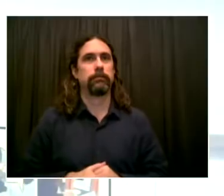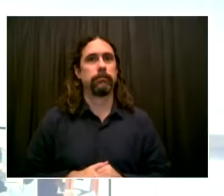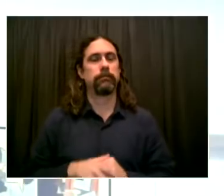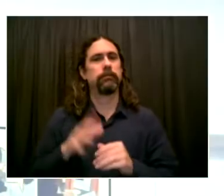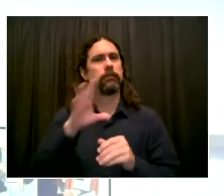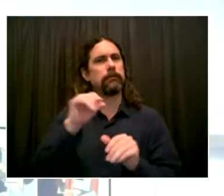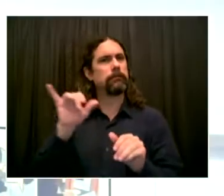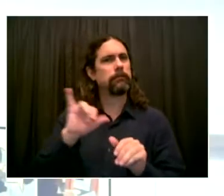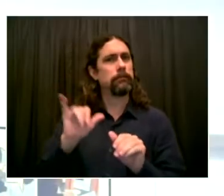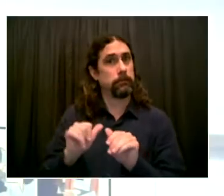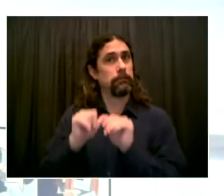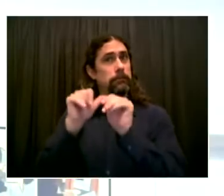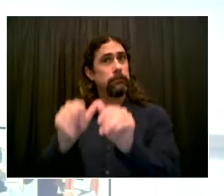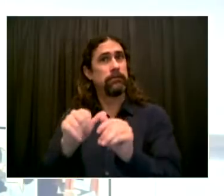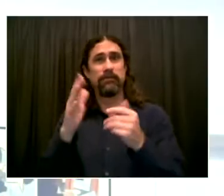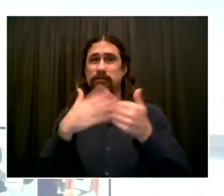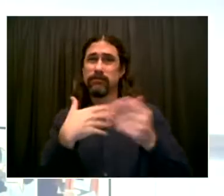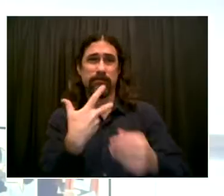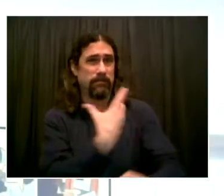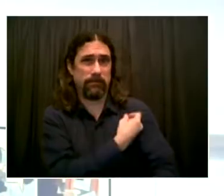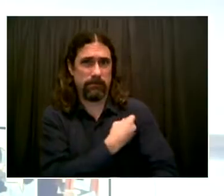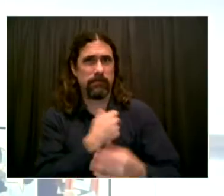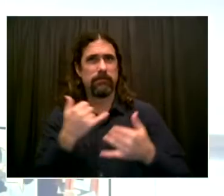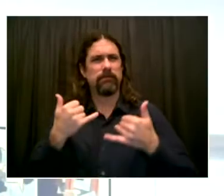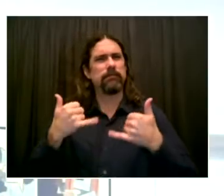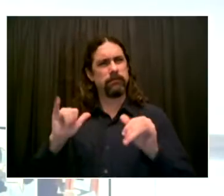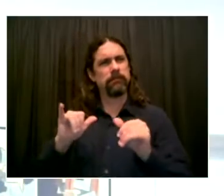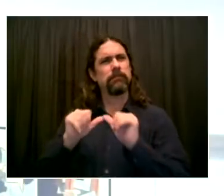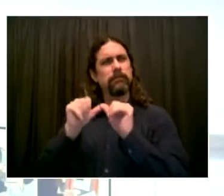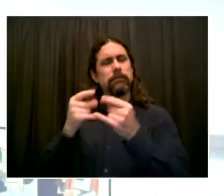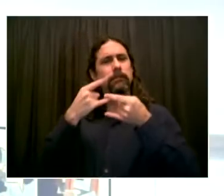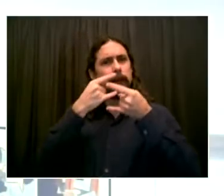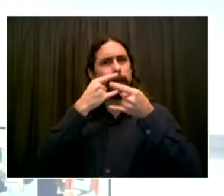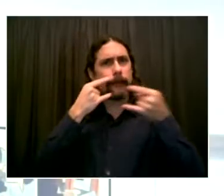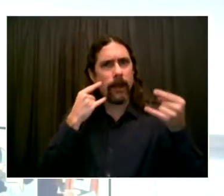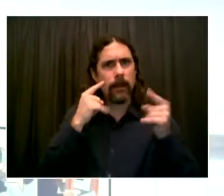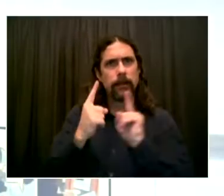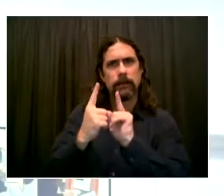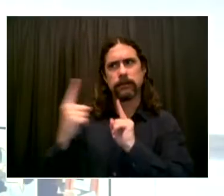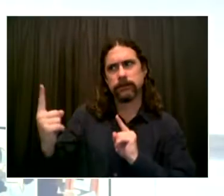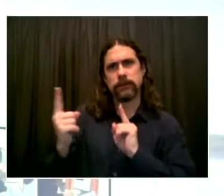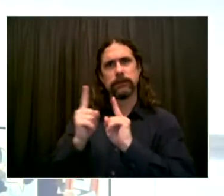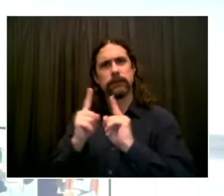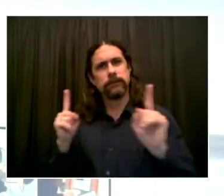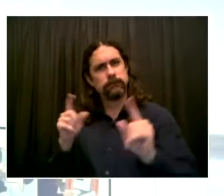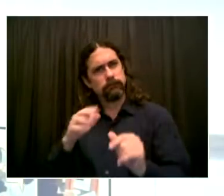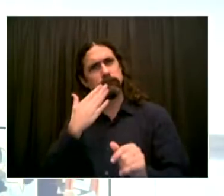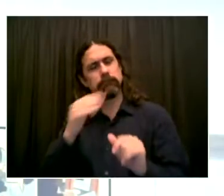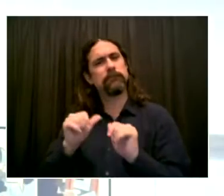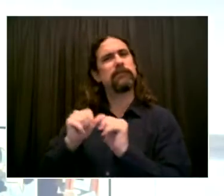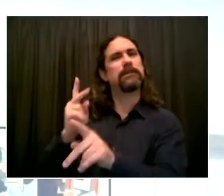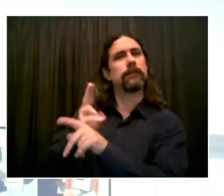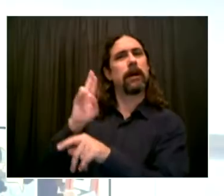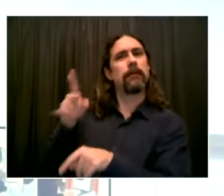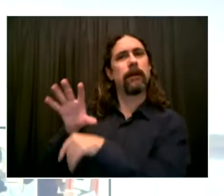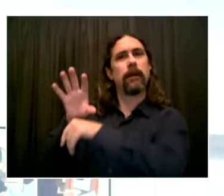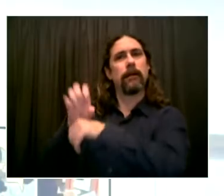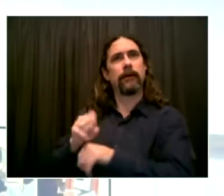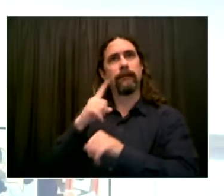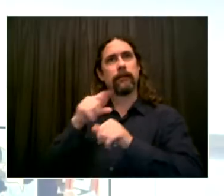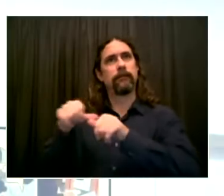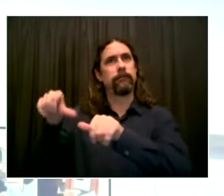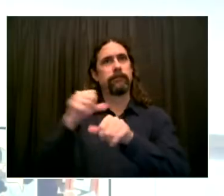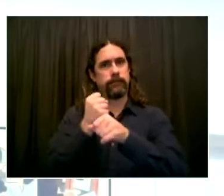one of our get-togethers outdoors this weekend because we'll have family members spanning 3 generations, including some kids who